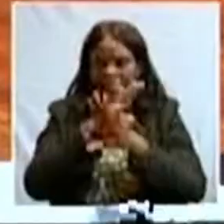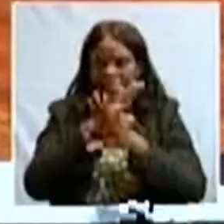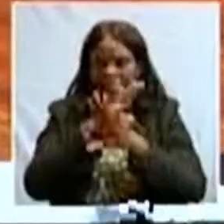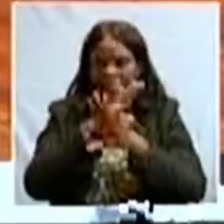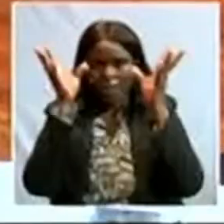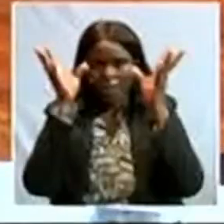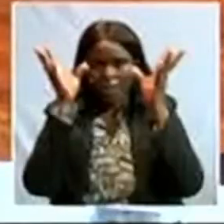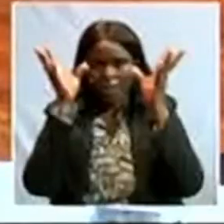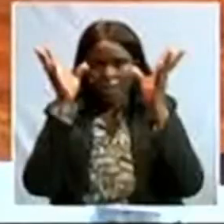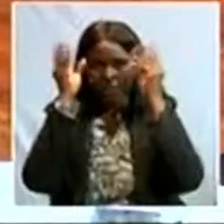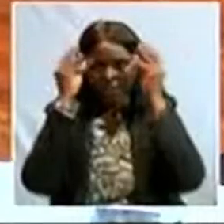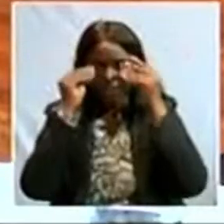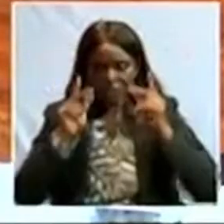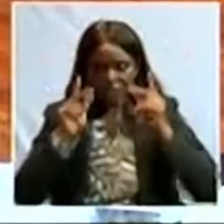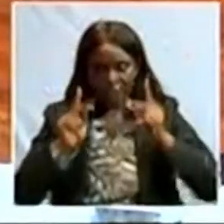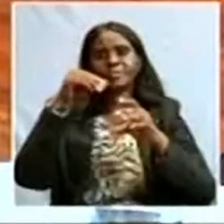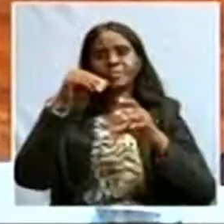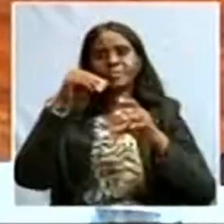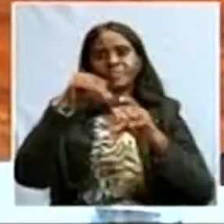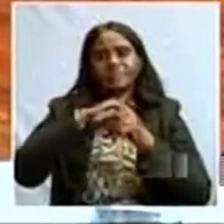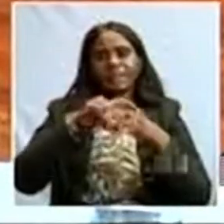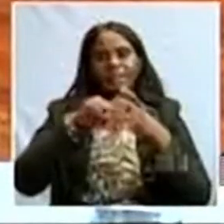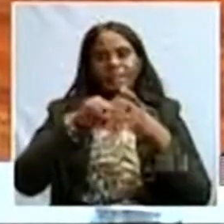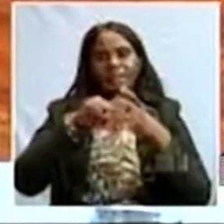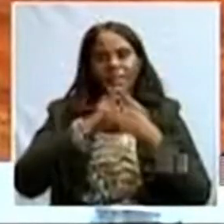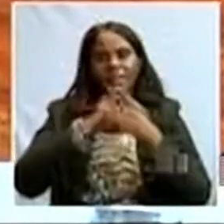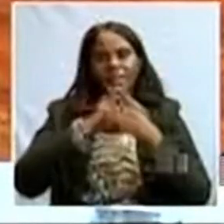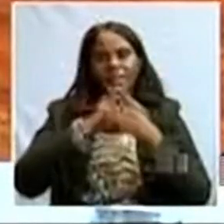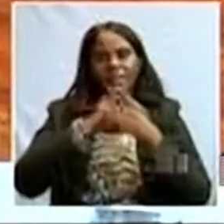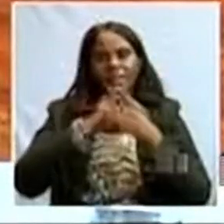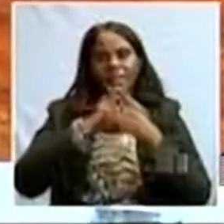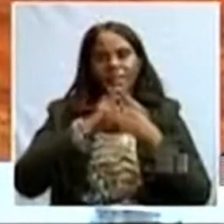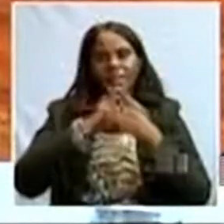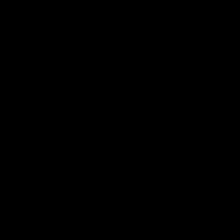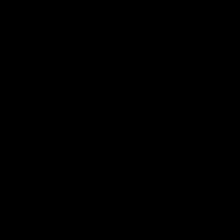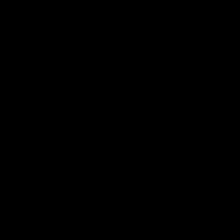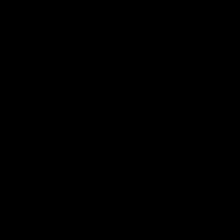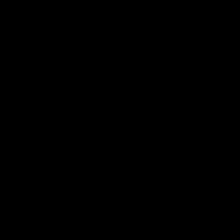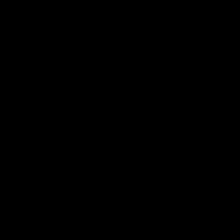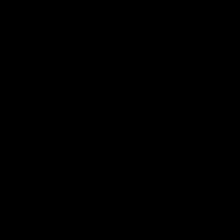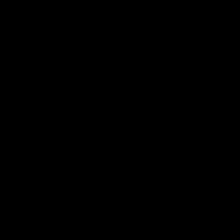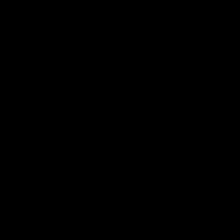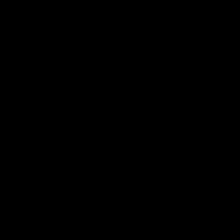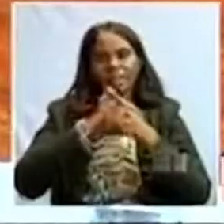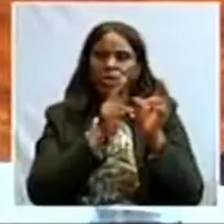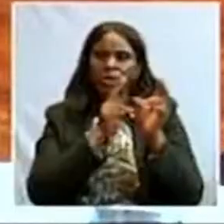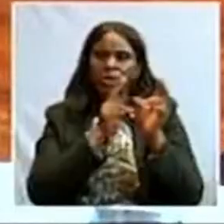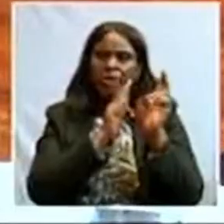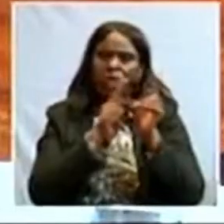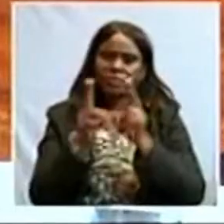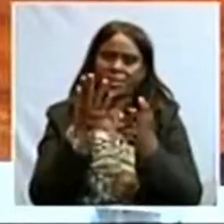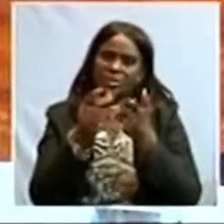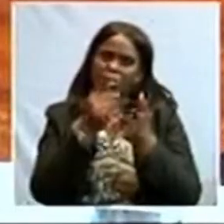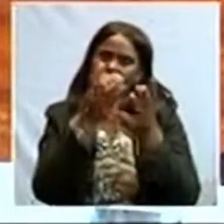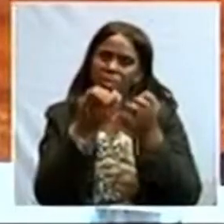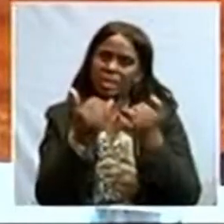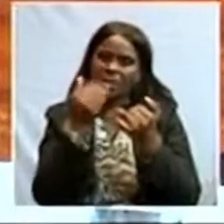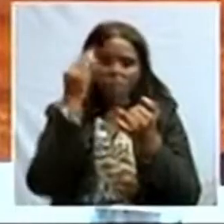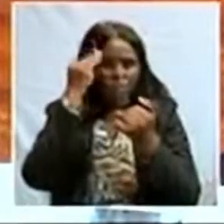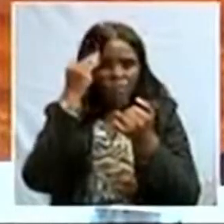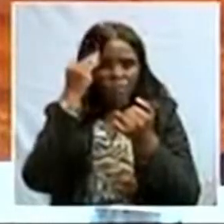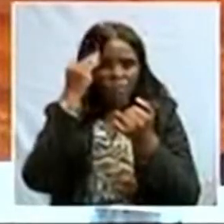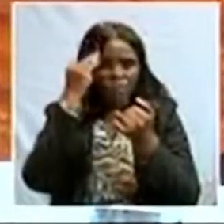a competent person comes? How are you doing? Maybe as you would want to know that